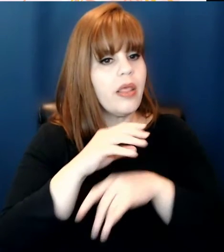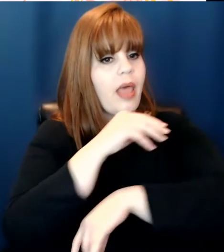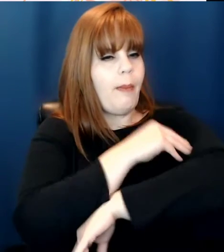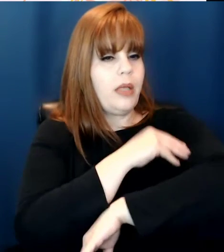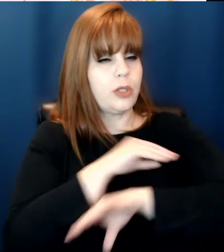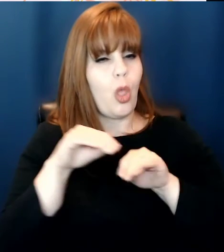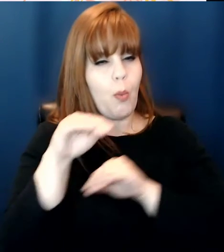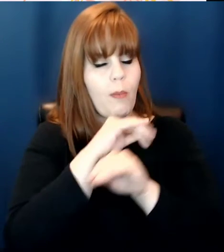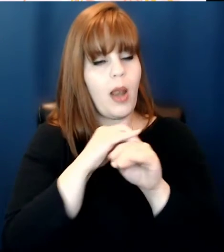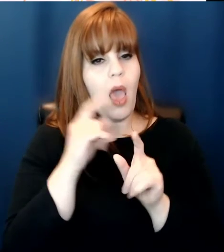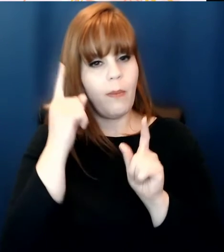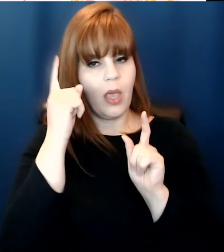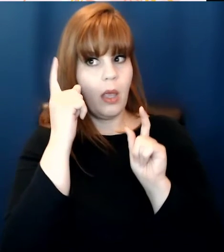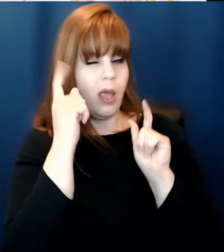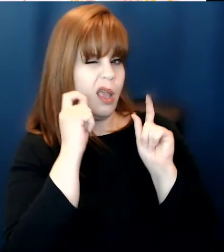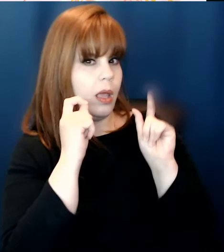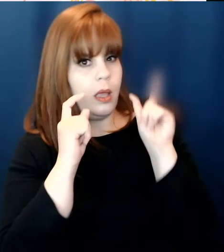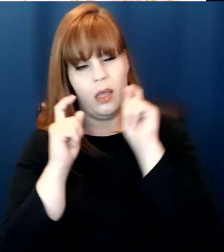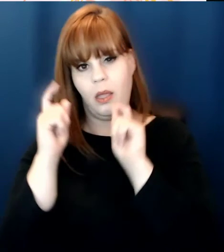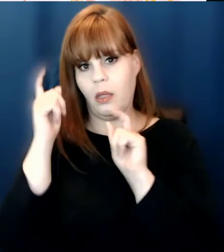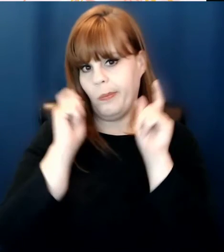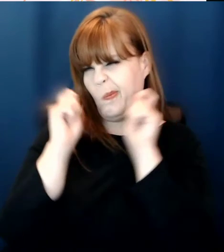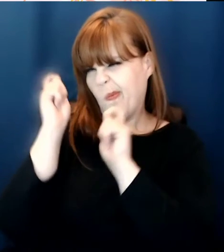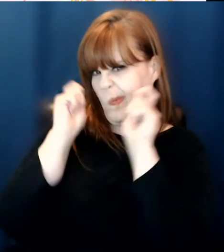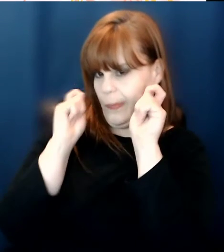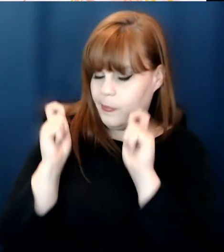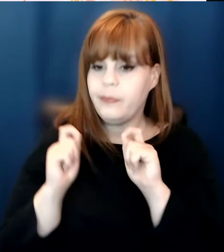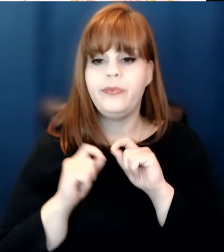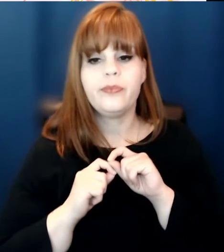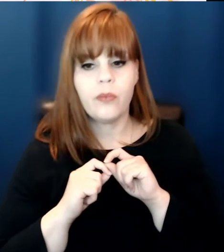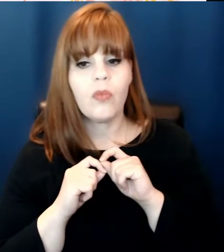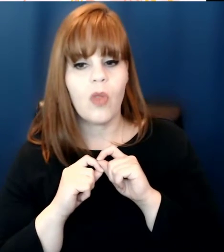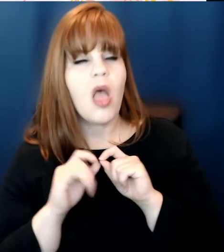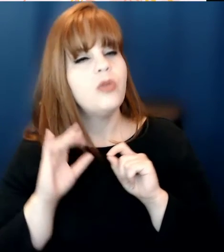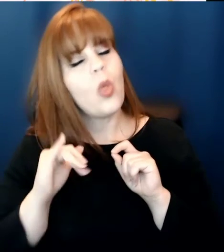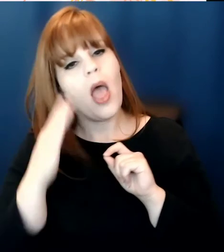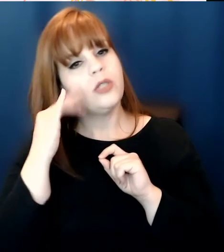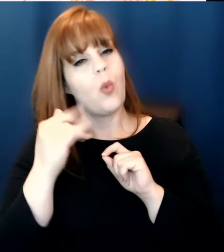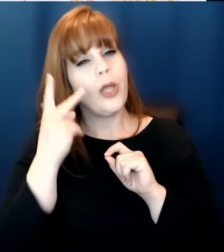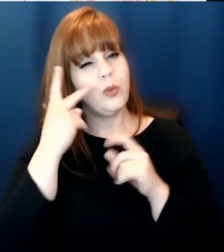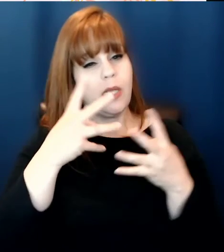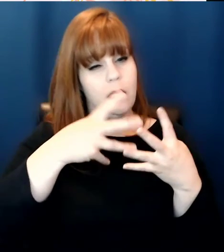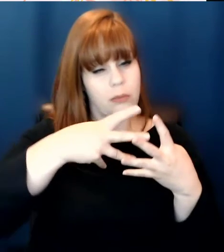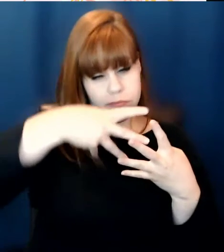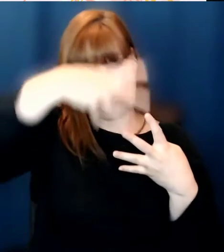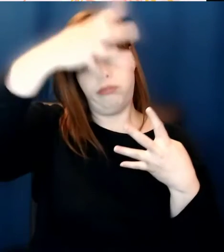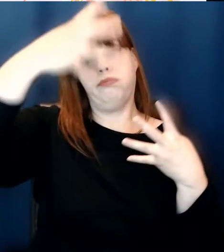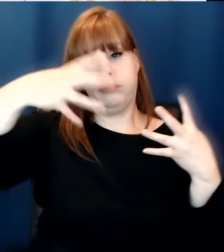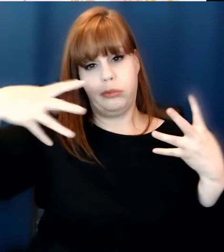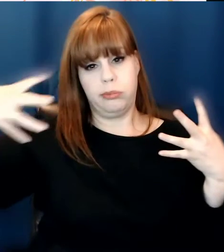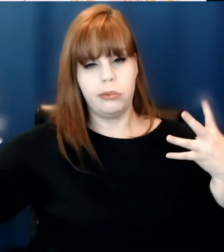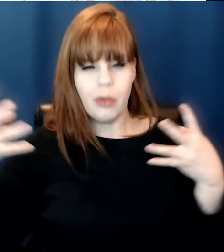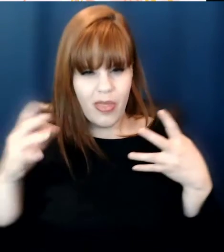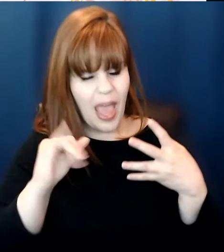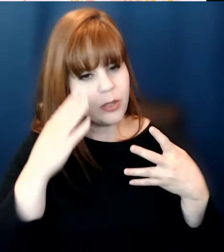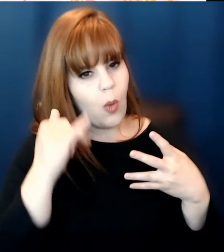me, moving my face to wink my eye. And so that's why you see these like huge spikes.